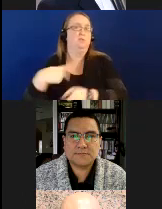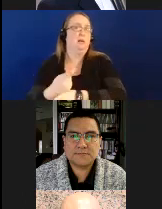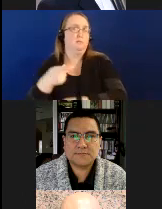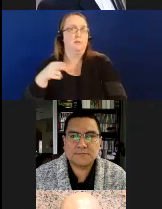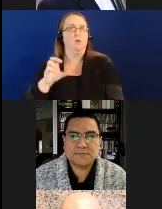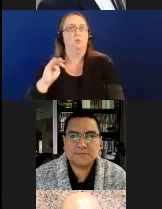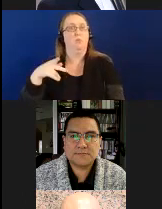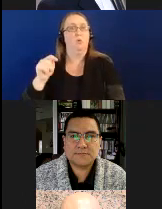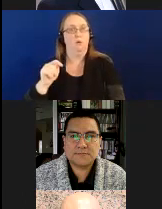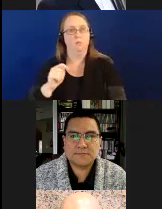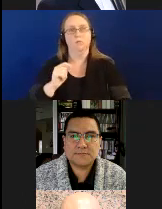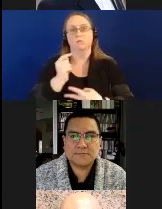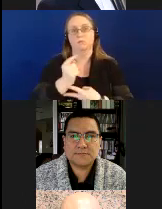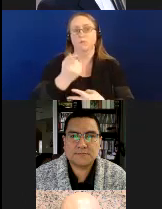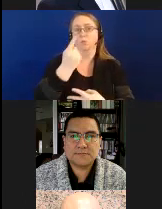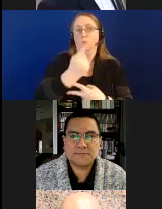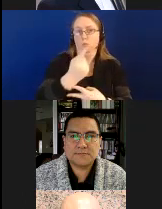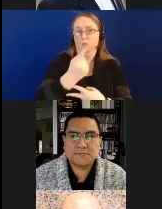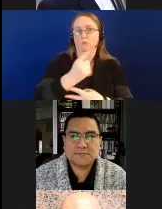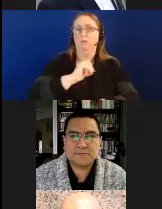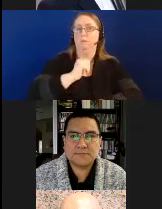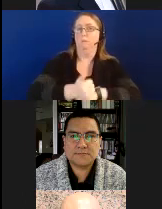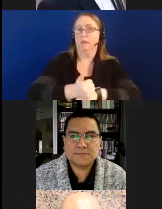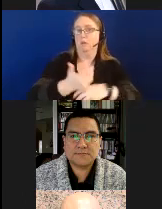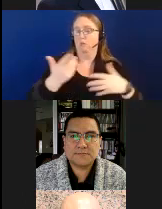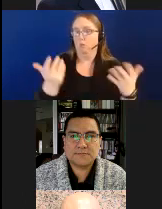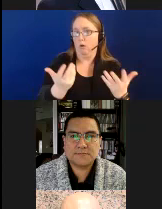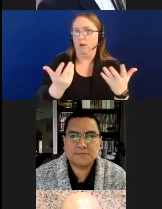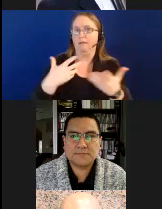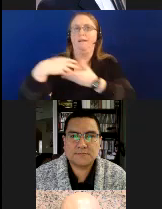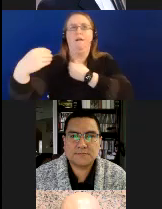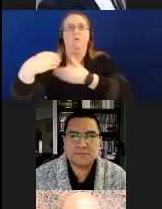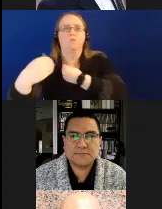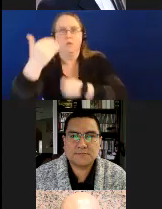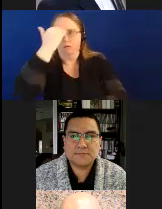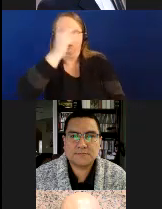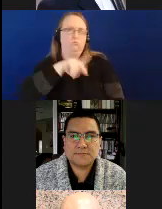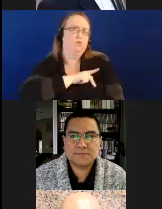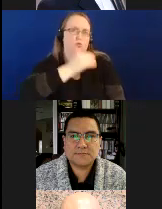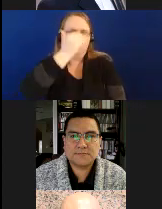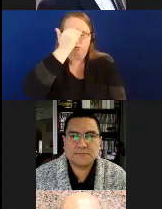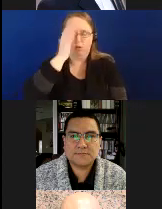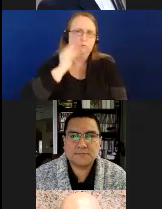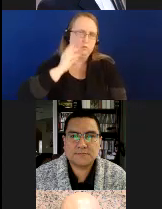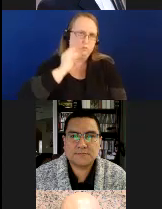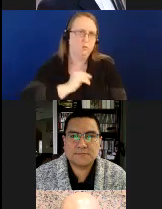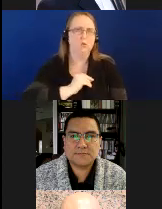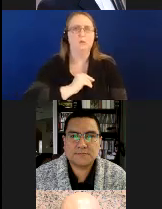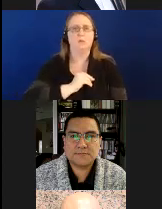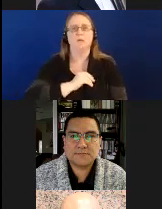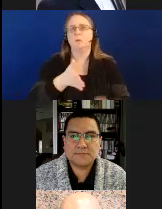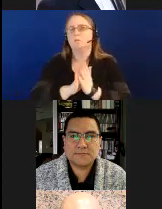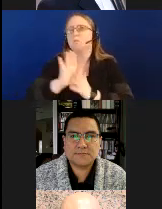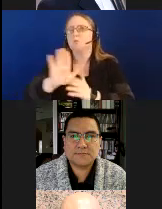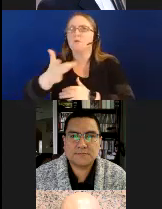prompts, one which is a prompt based on a student's outside knowledge, so personal knowledge, personal experience. It's asking students, what's your